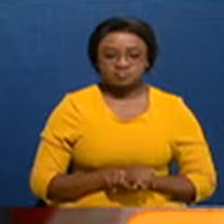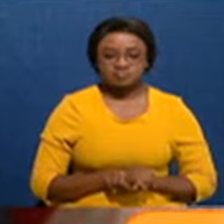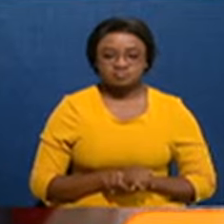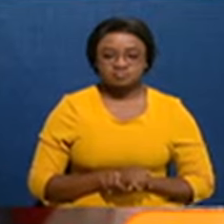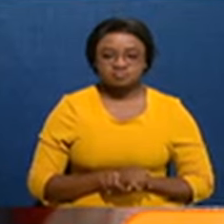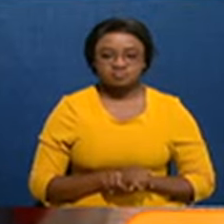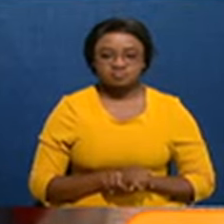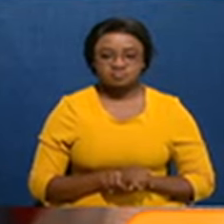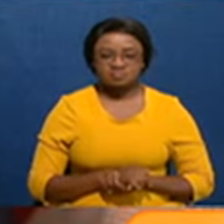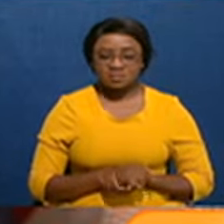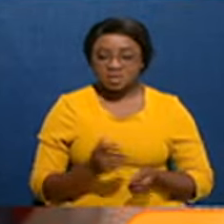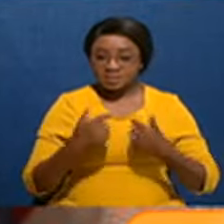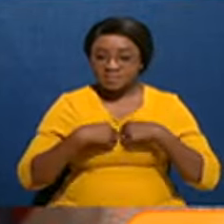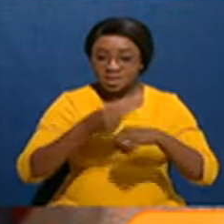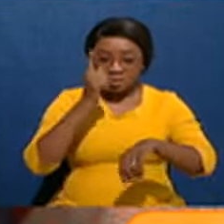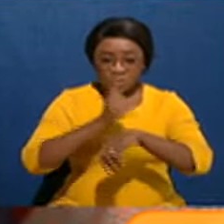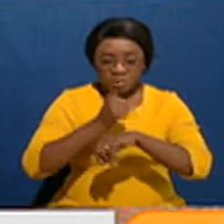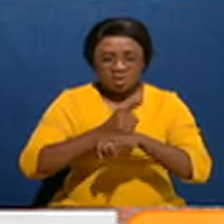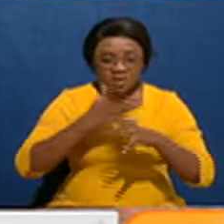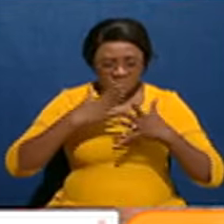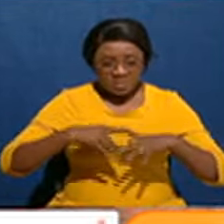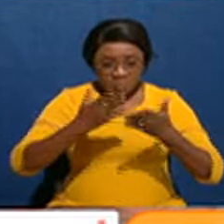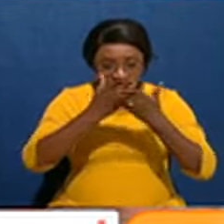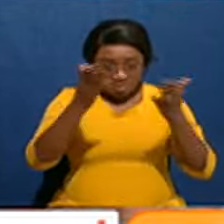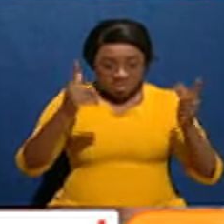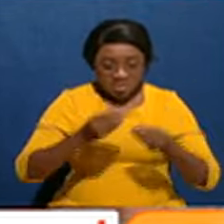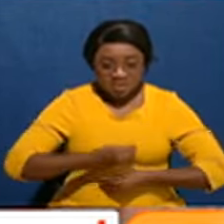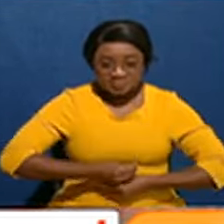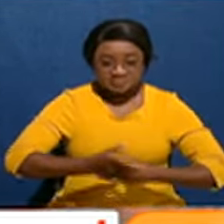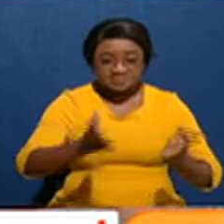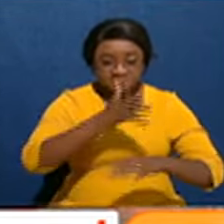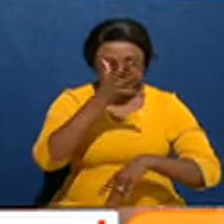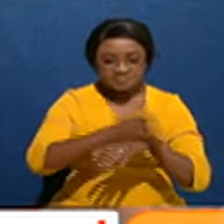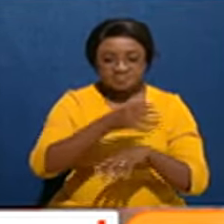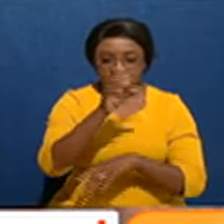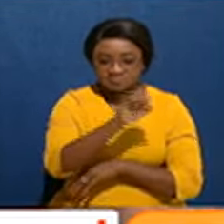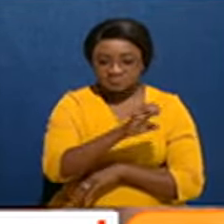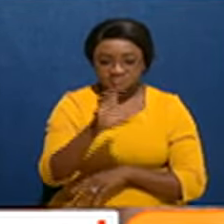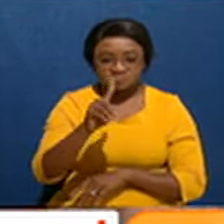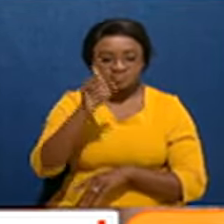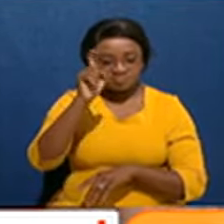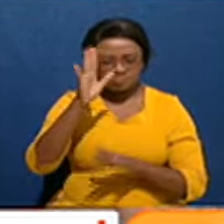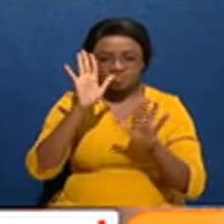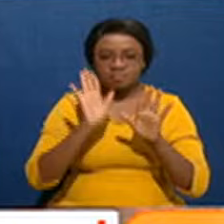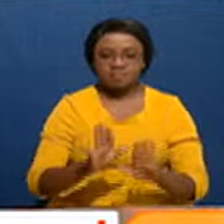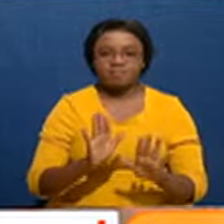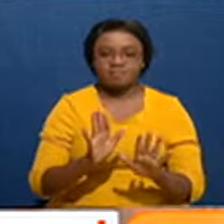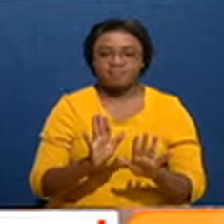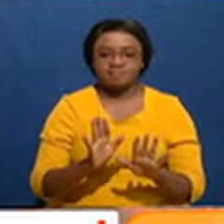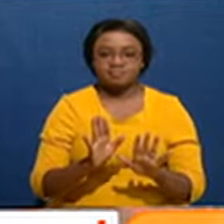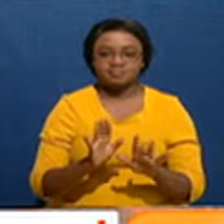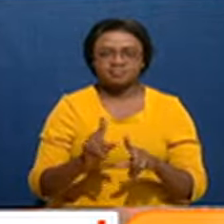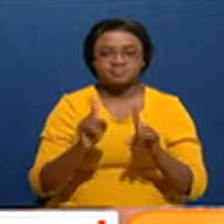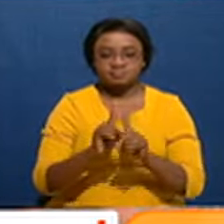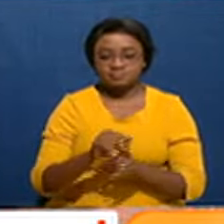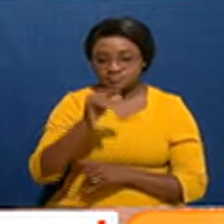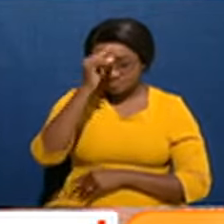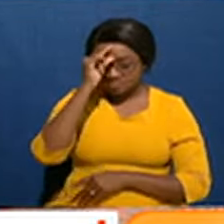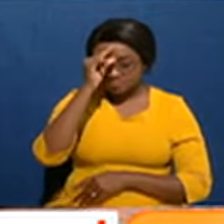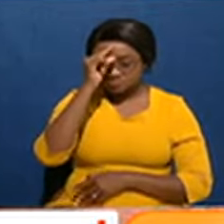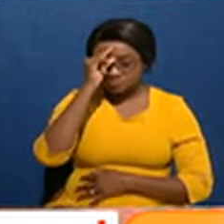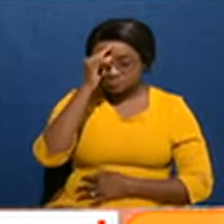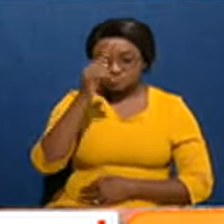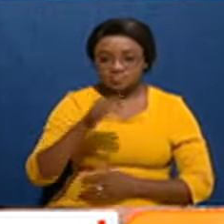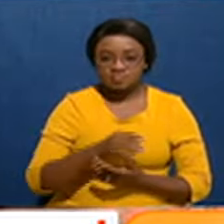I want to warn whoever is distributing fake seed to immediately stop, and the government through KEFIS, who is